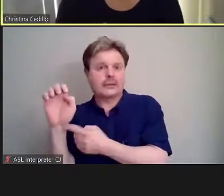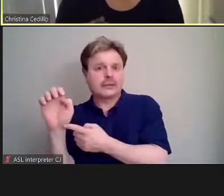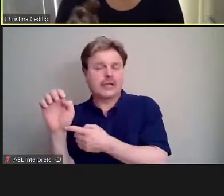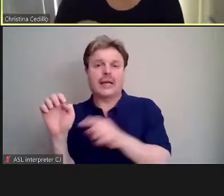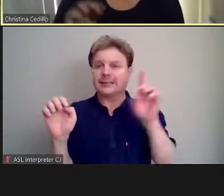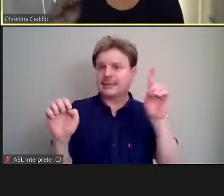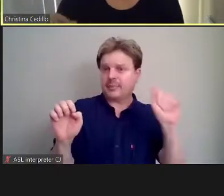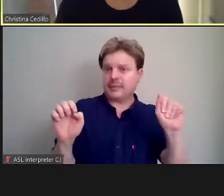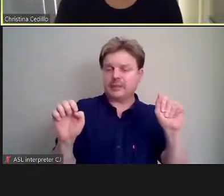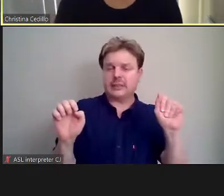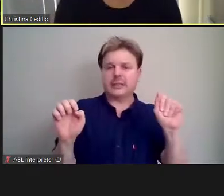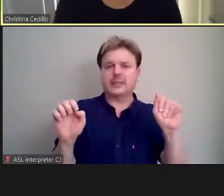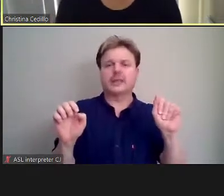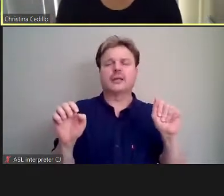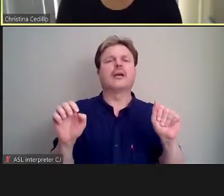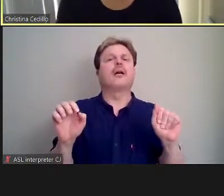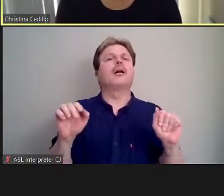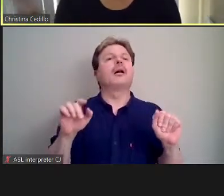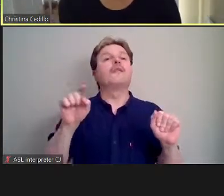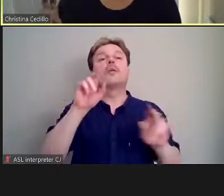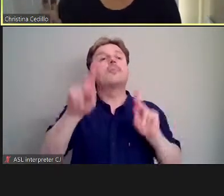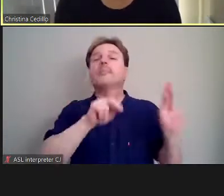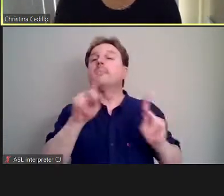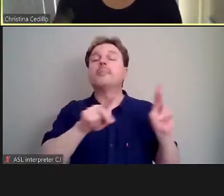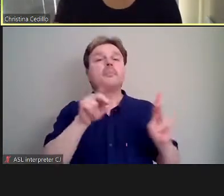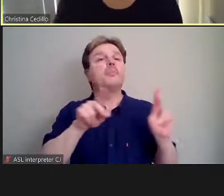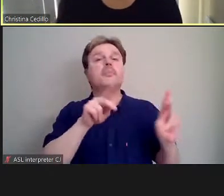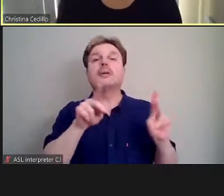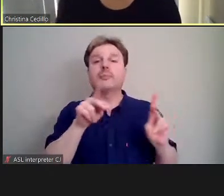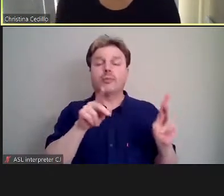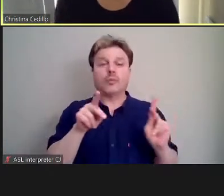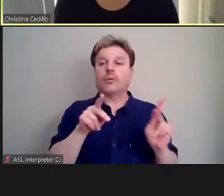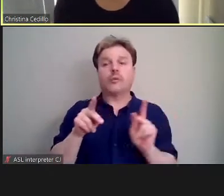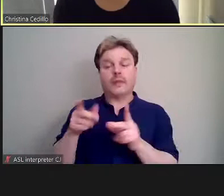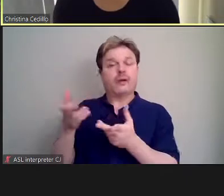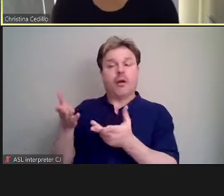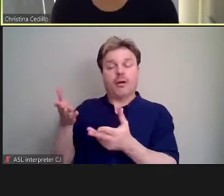different for the people who exist with the land.